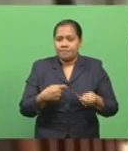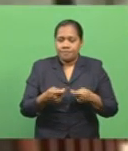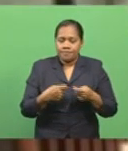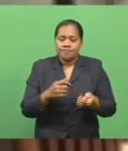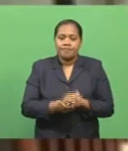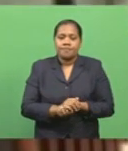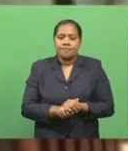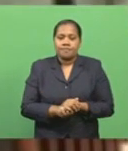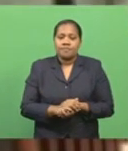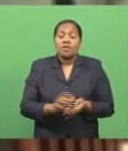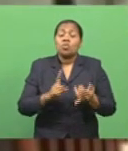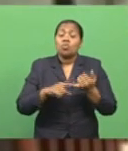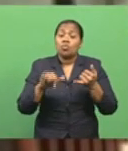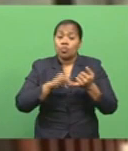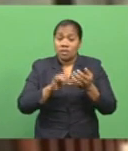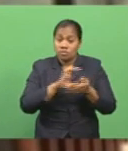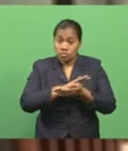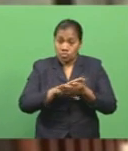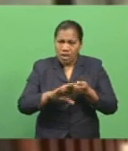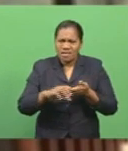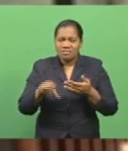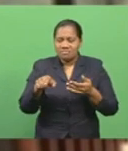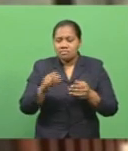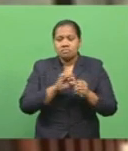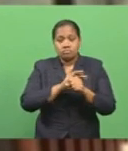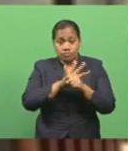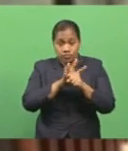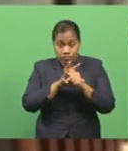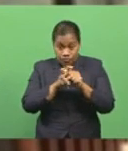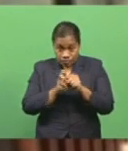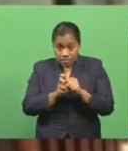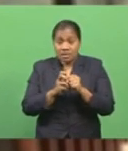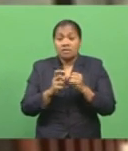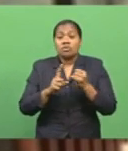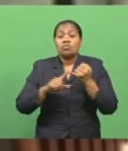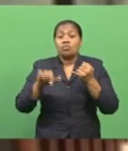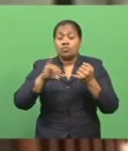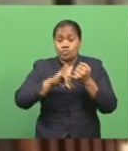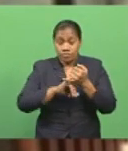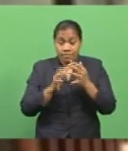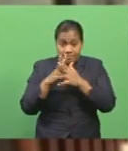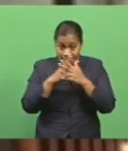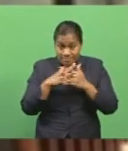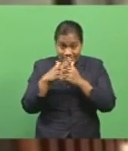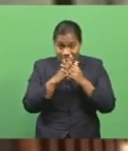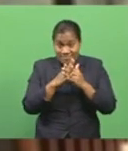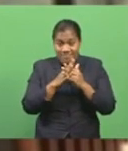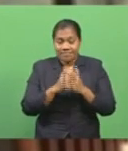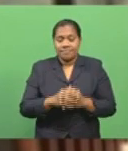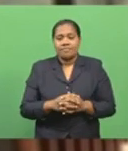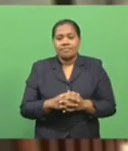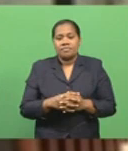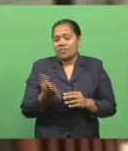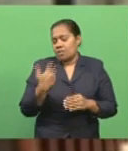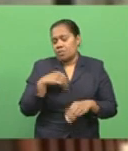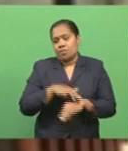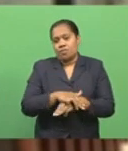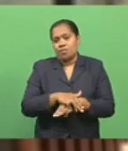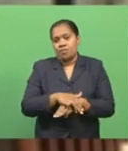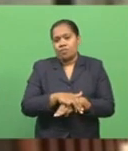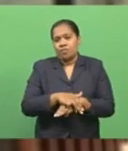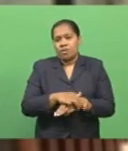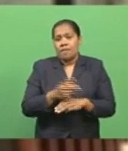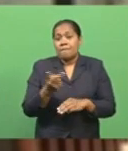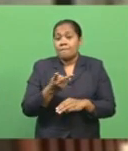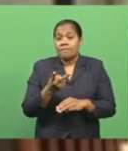against major currencies despite a coronavirus-driven plunge in US retail sales and industrial production for last month. both